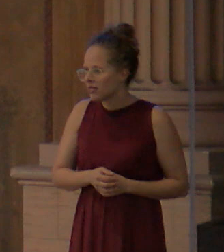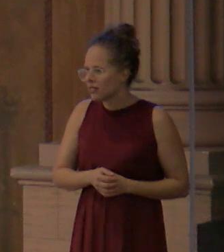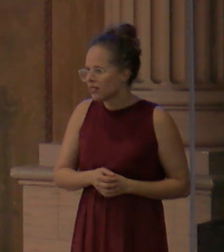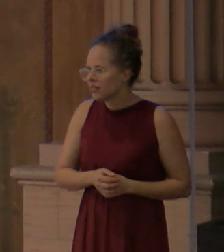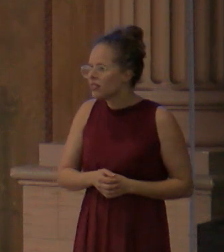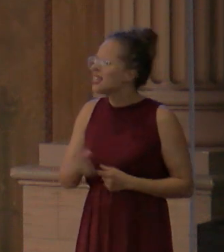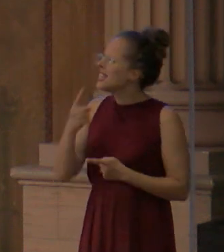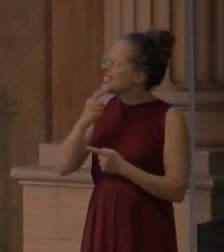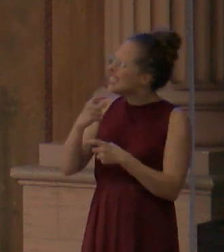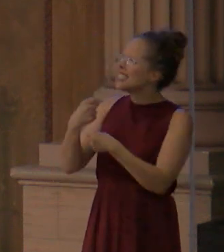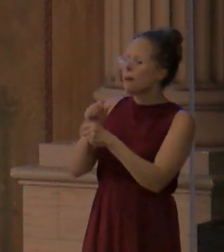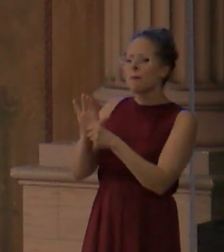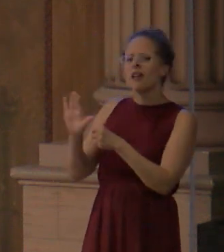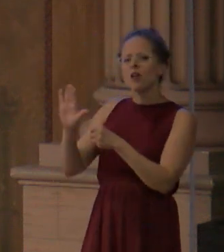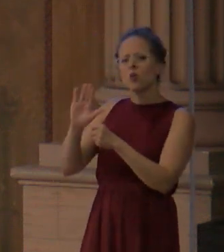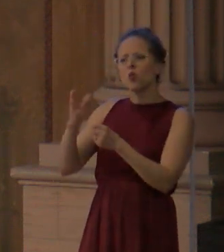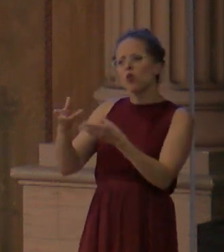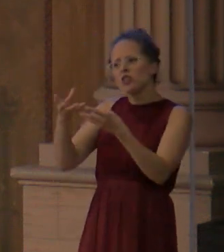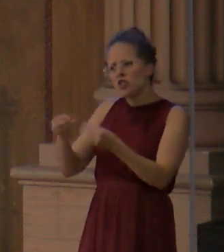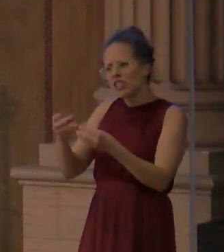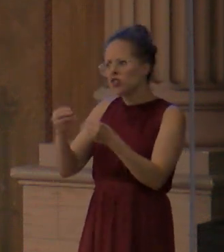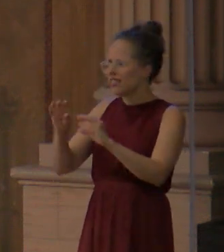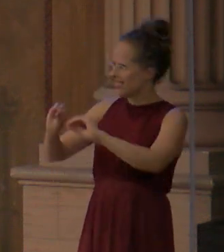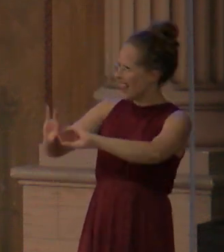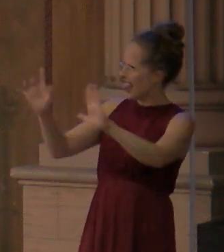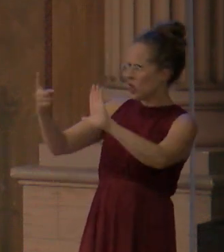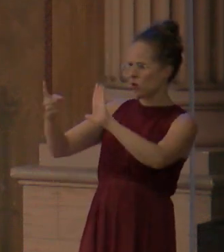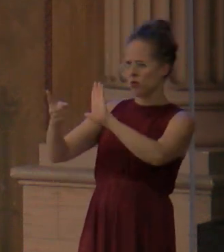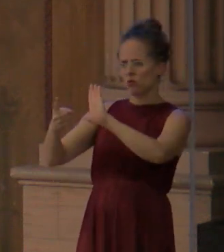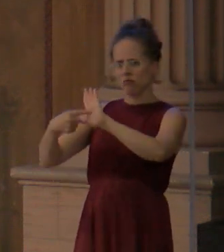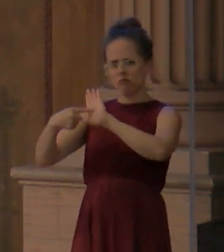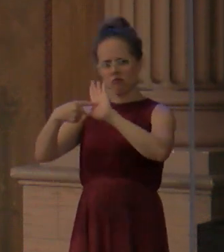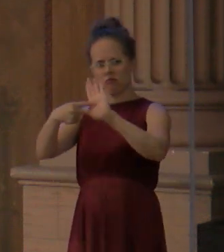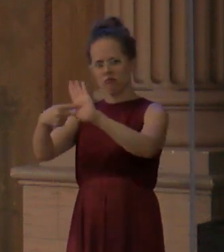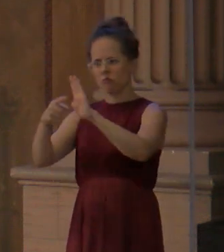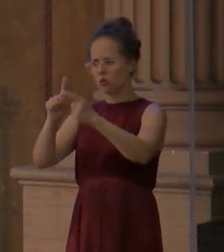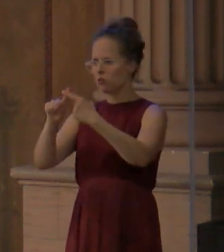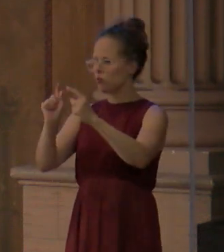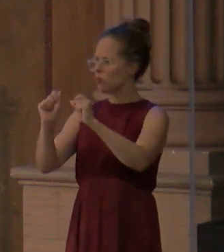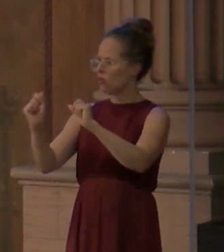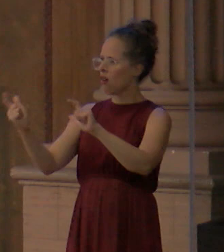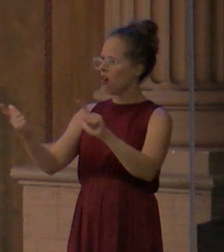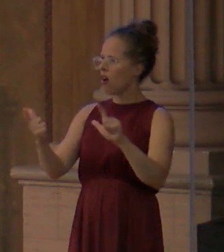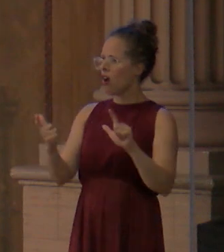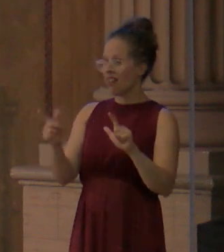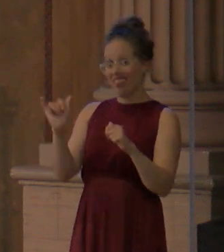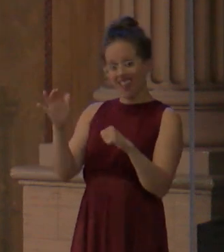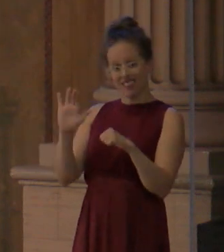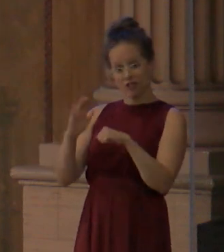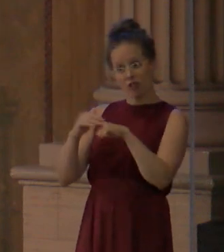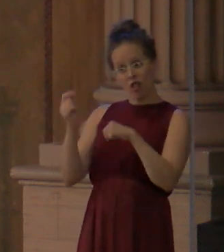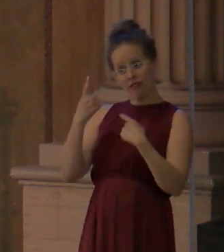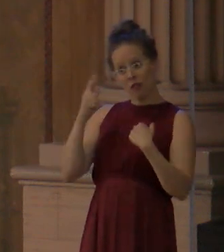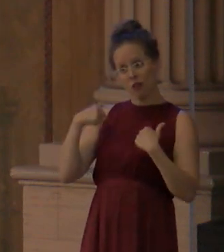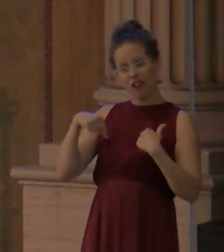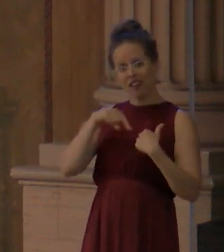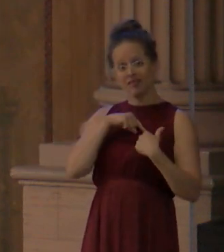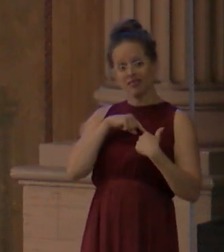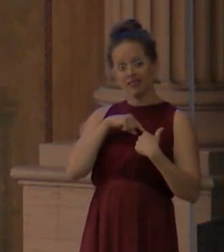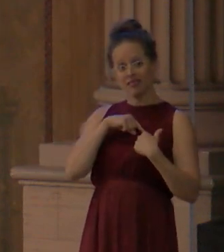everyone. Philippians 4:5. I mean, this is the calling for us. Not only as Christians, but just because it's